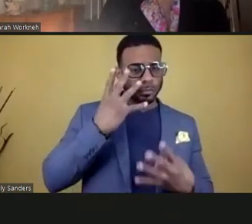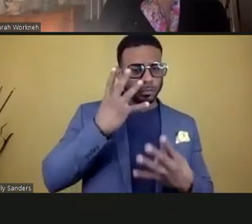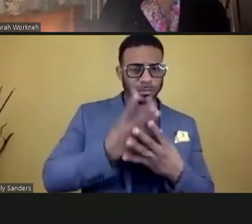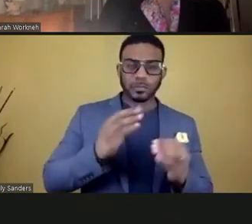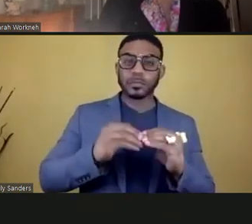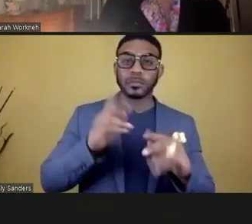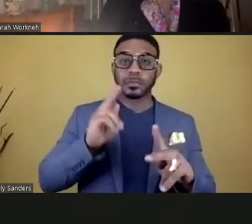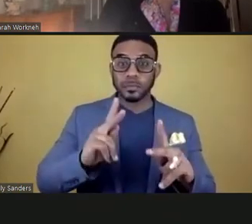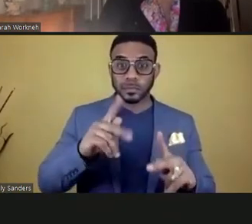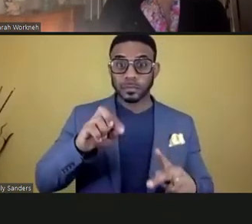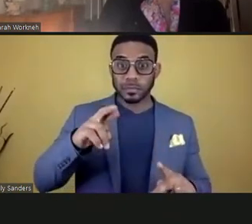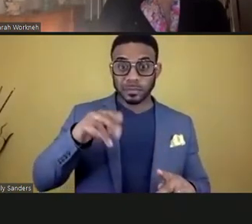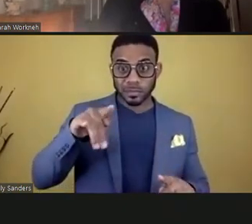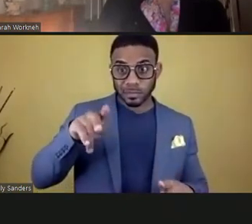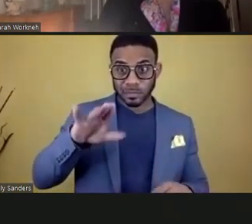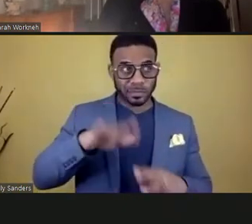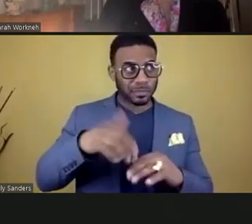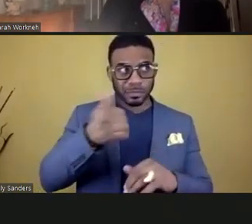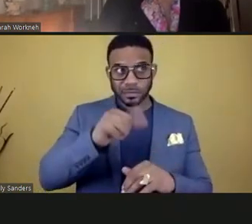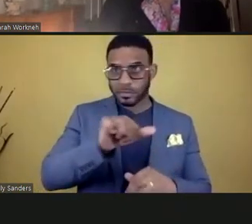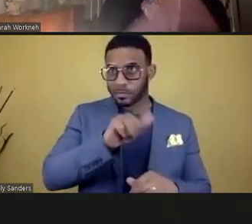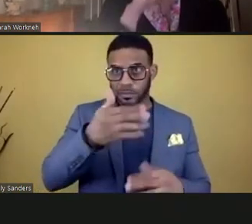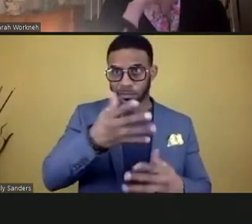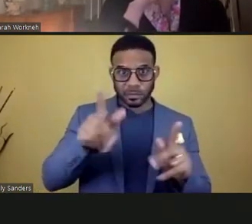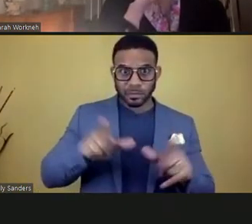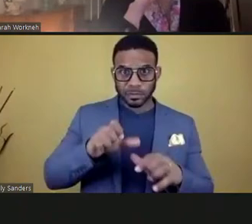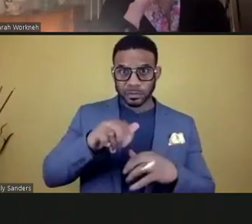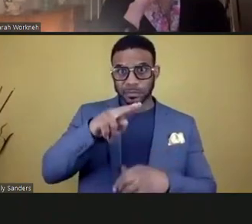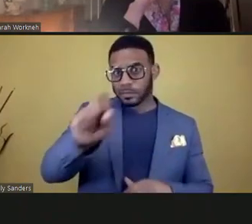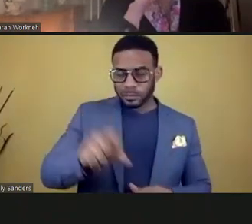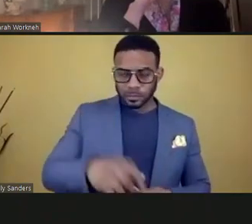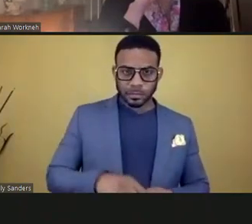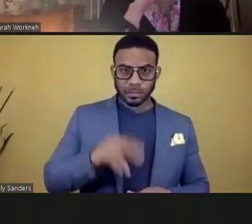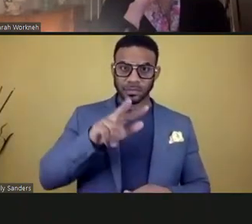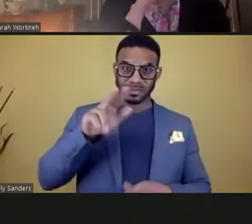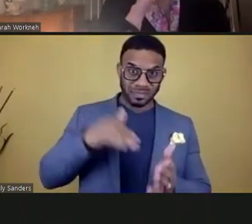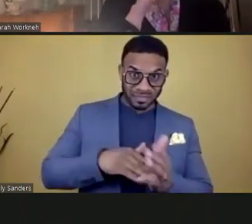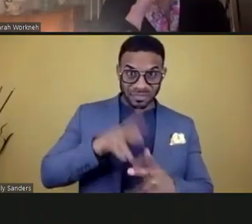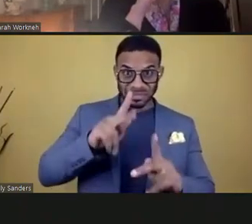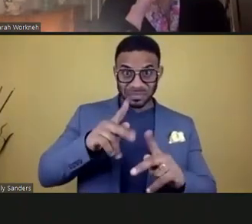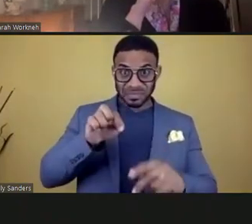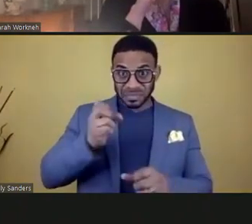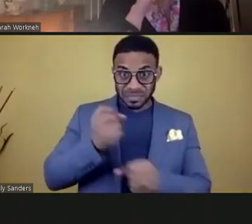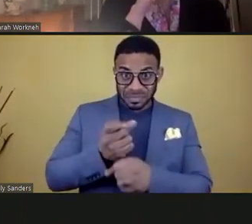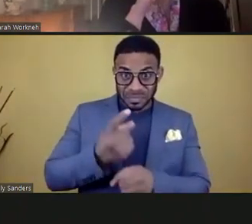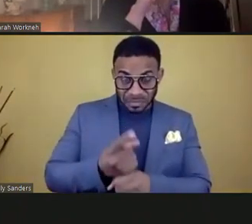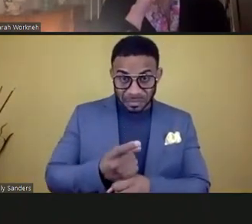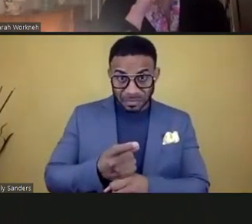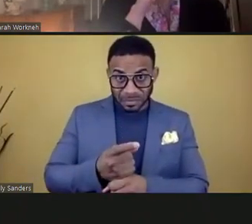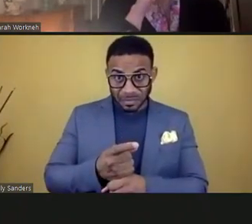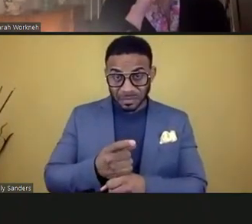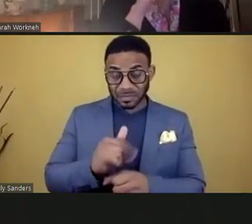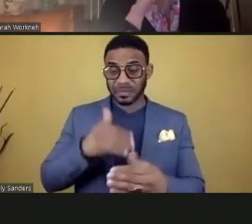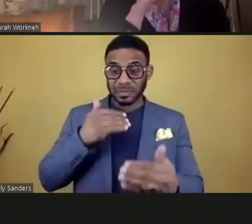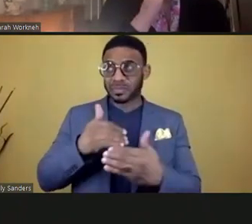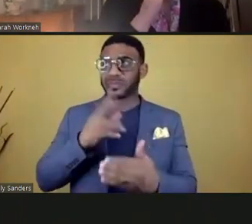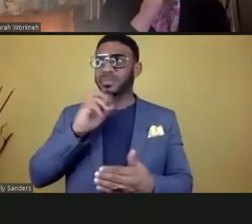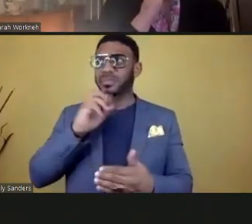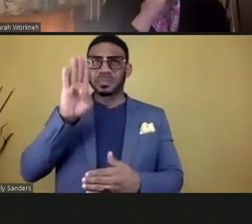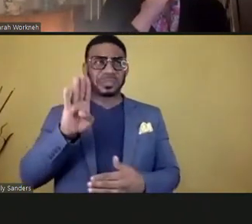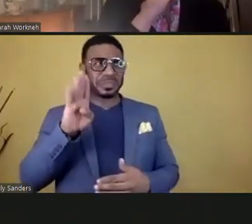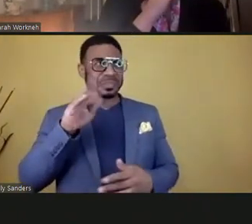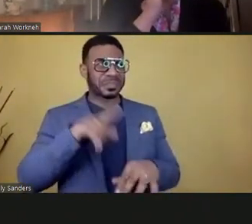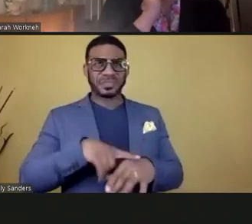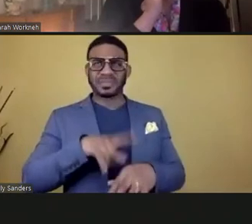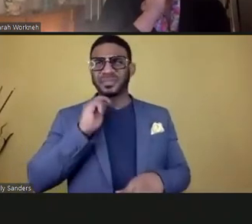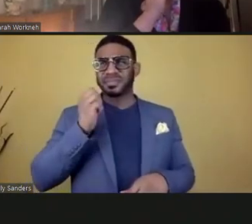more people per capita than any other location in the United States, 33,000 people per year. And the closest was Boston at that time,